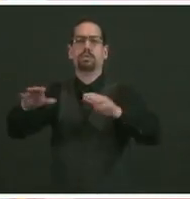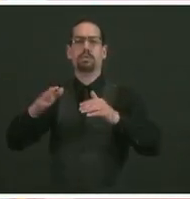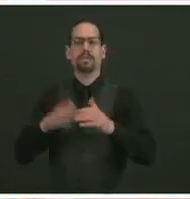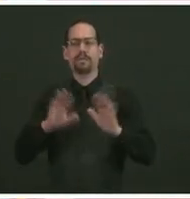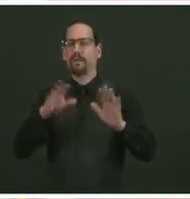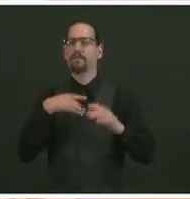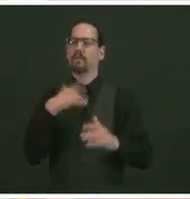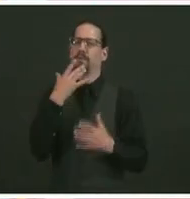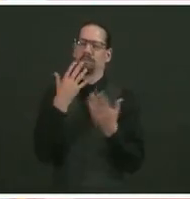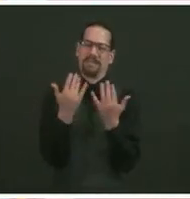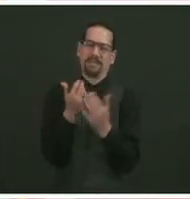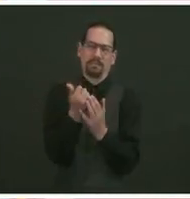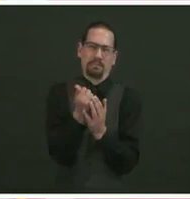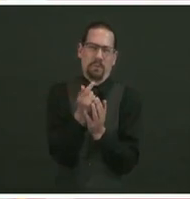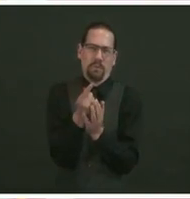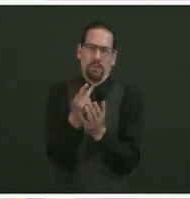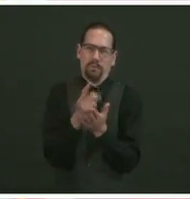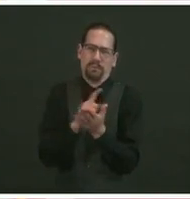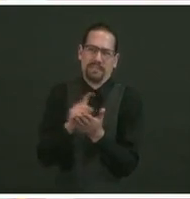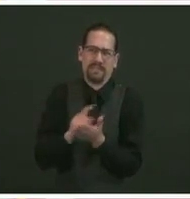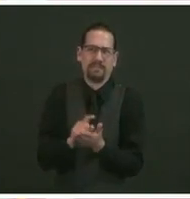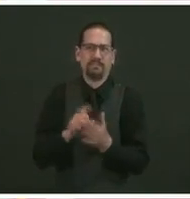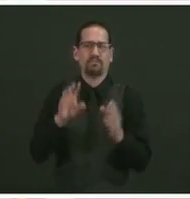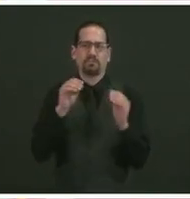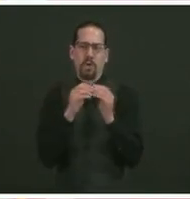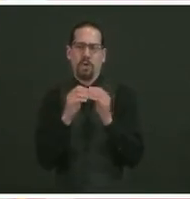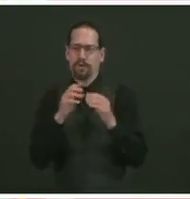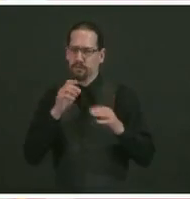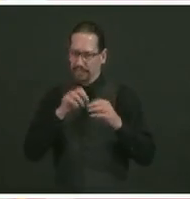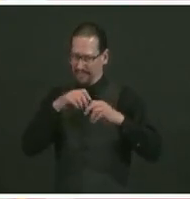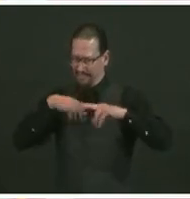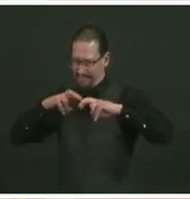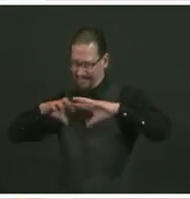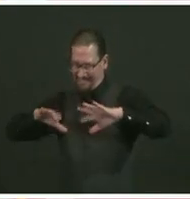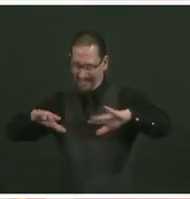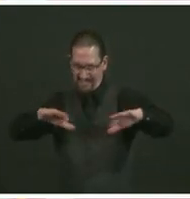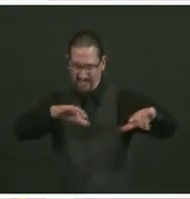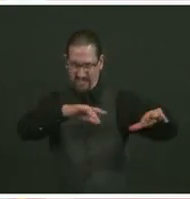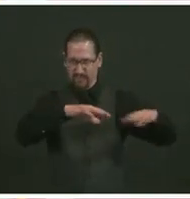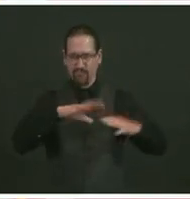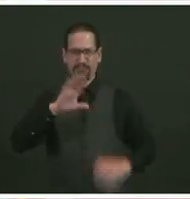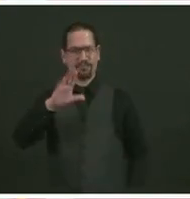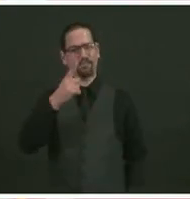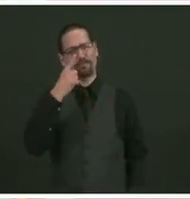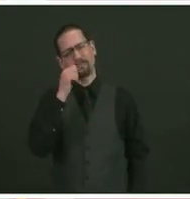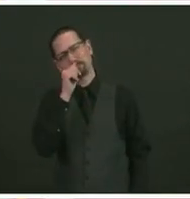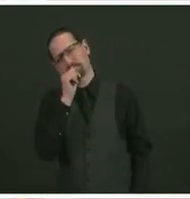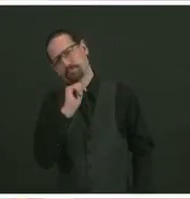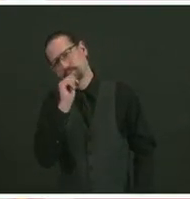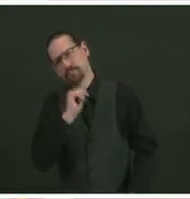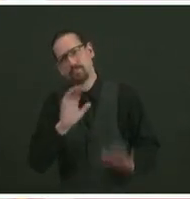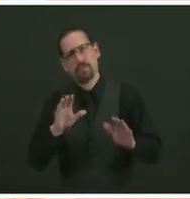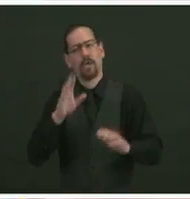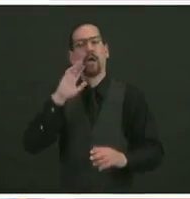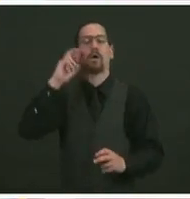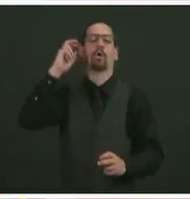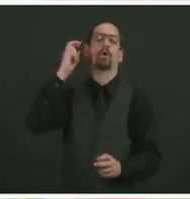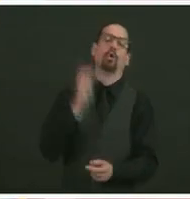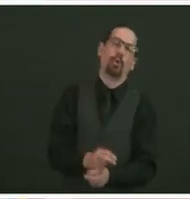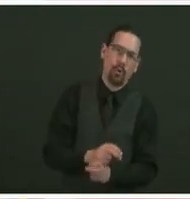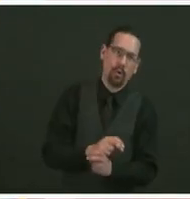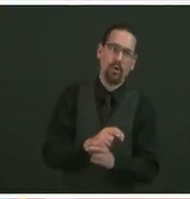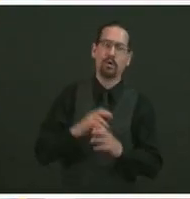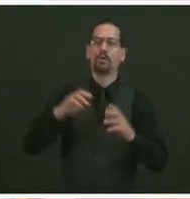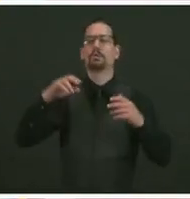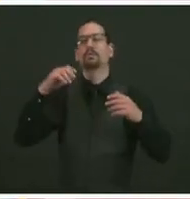think we'll be in a much better place here. And I think that's just patience, it's hard. It's hard for me